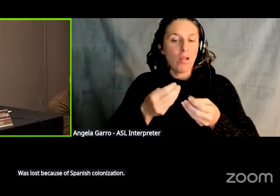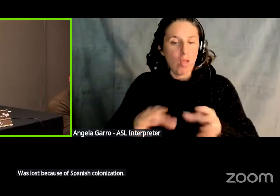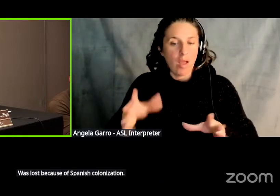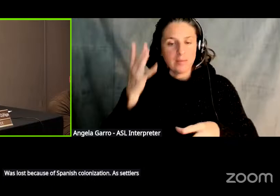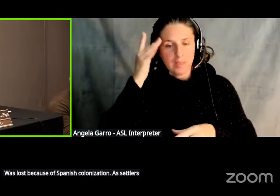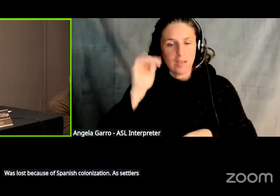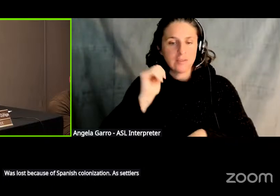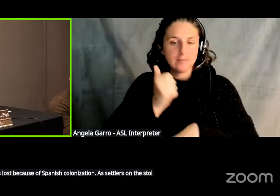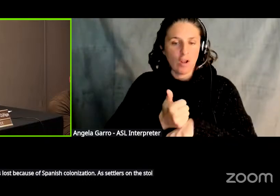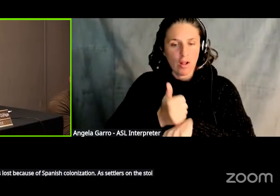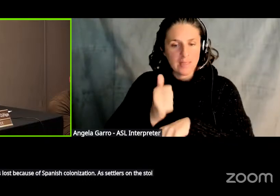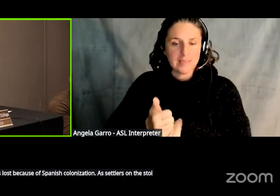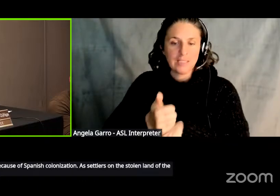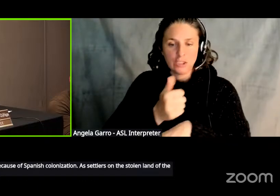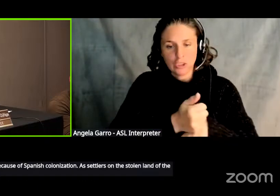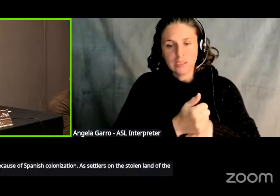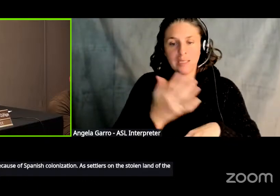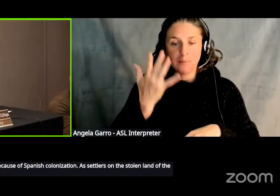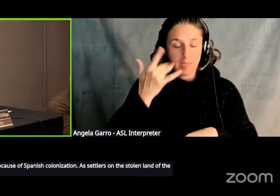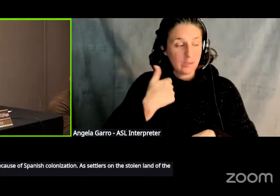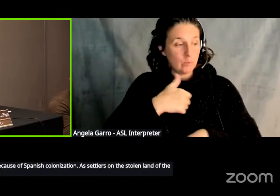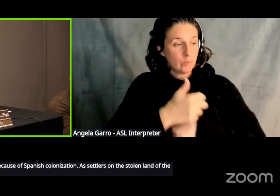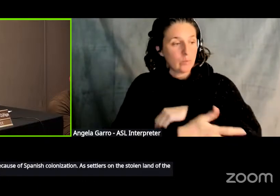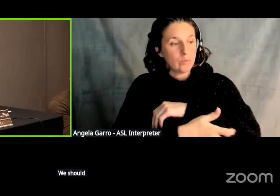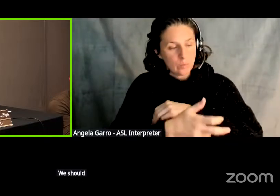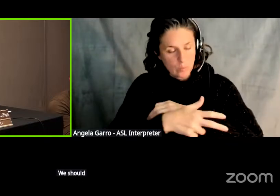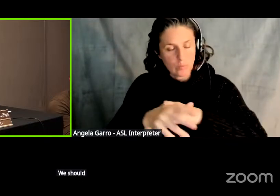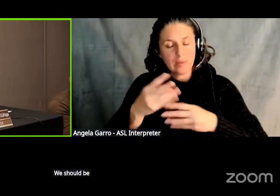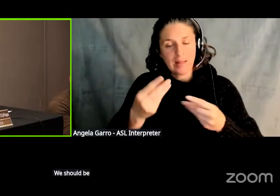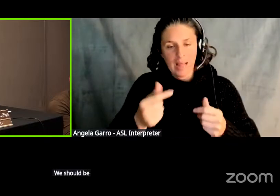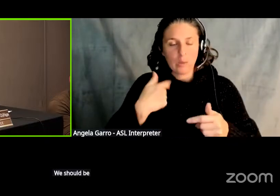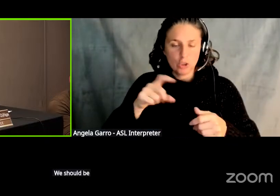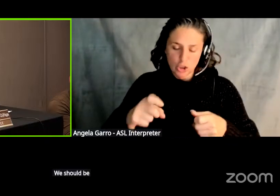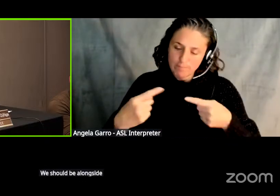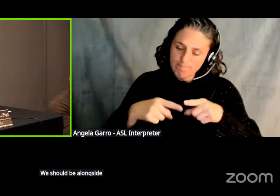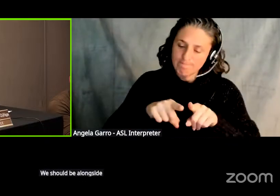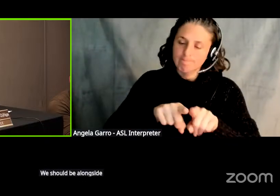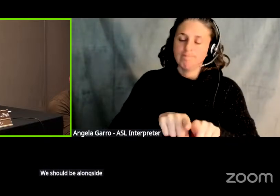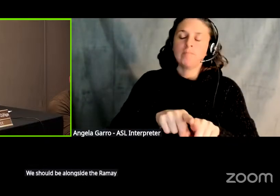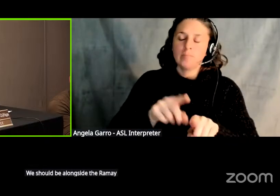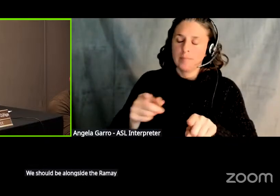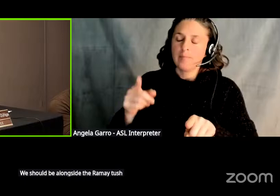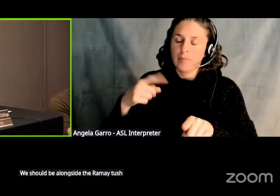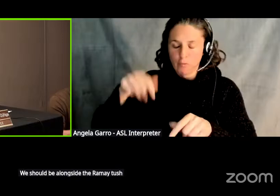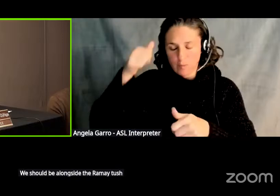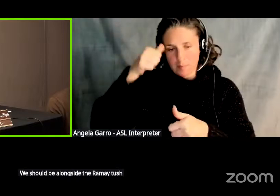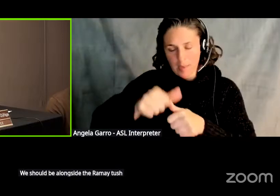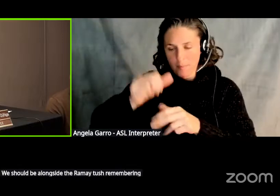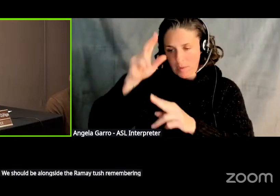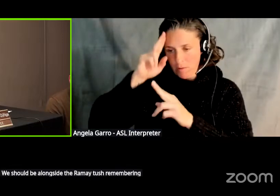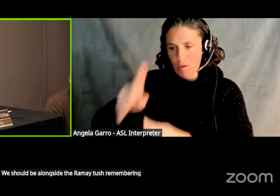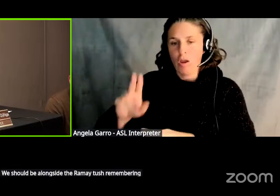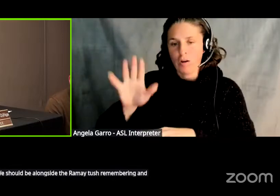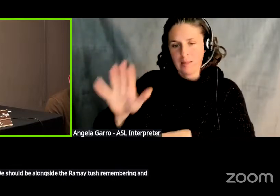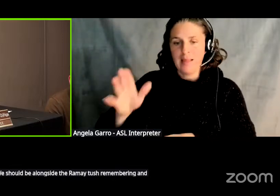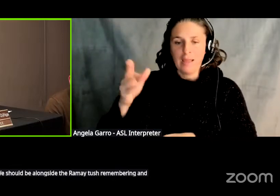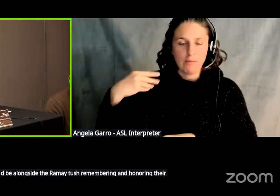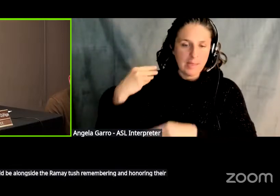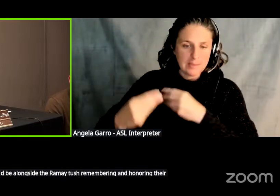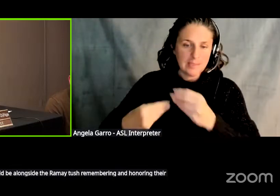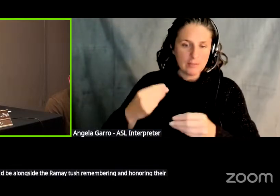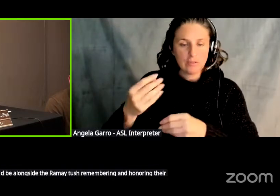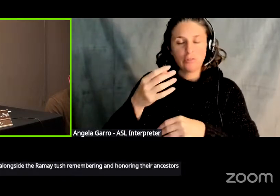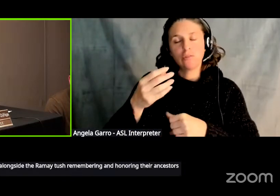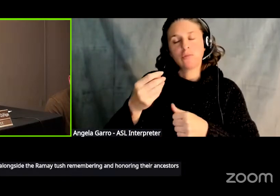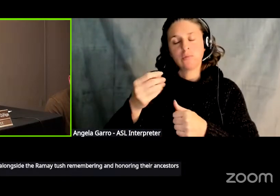stolen land of the peninsula, we should be alongside the Ramaytush, remembering and honoring their ancestors and